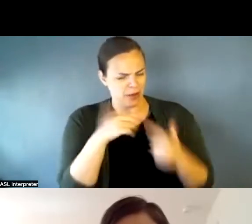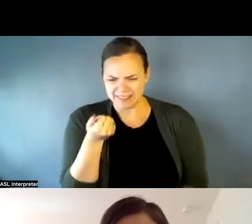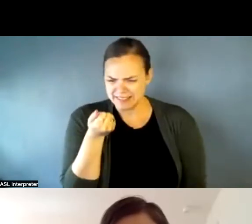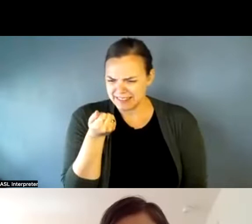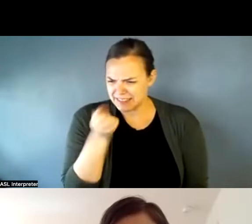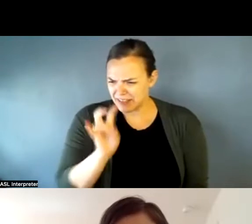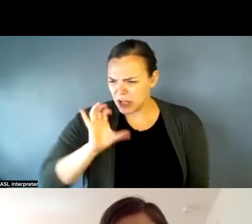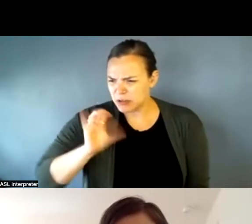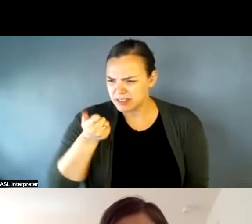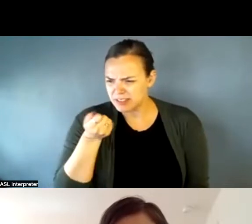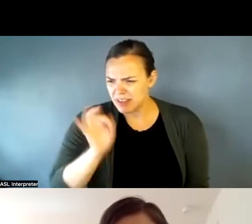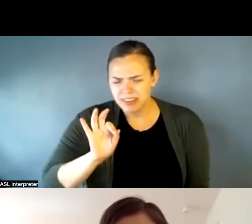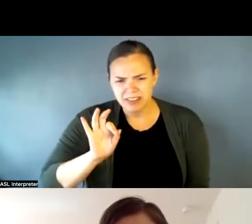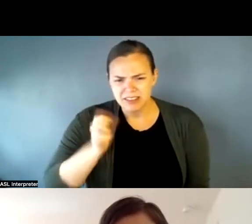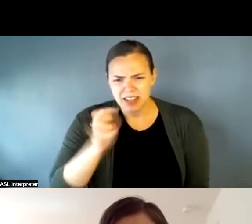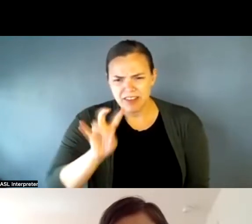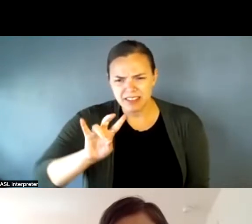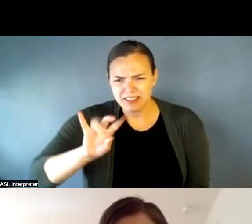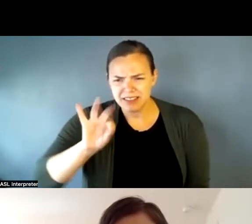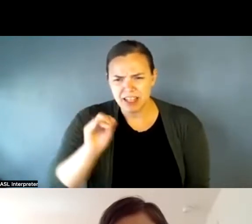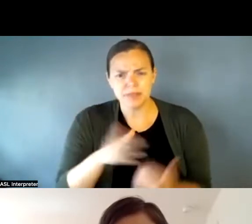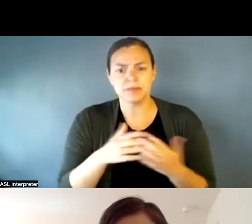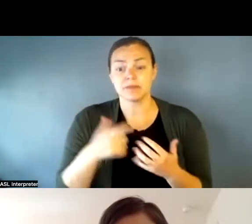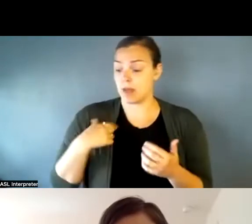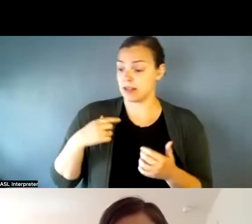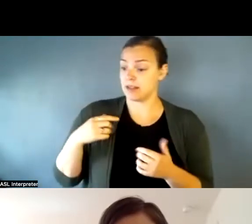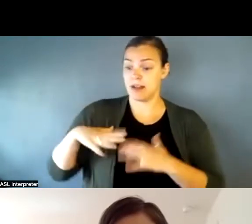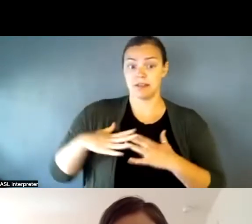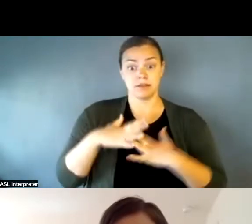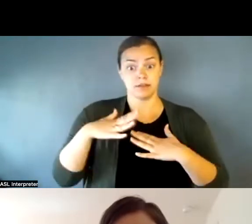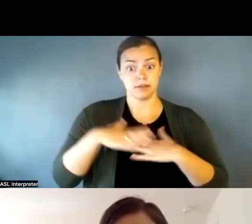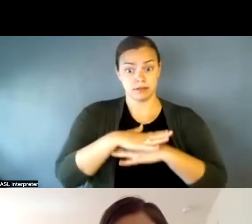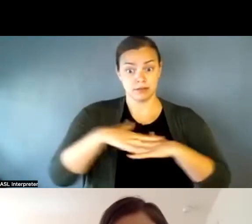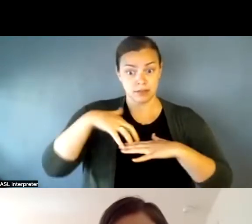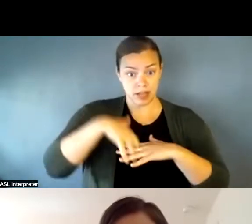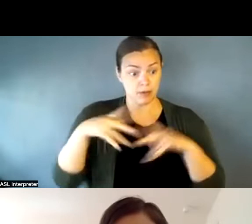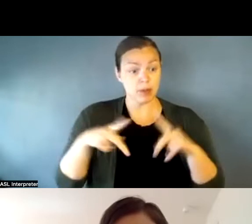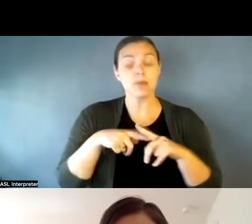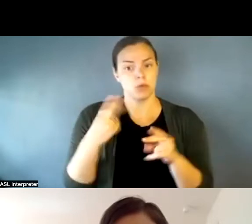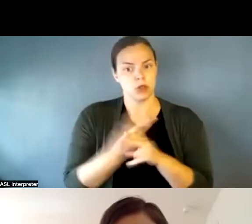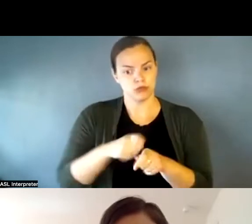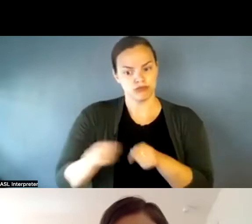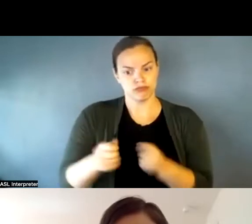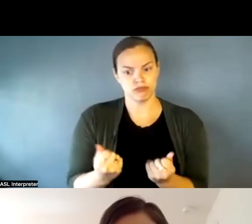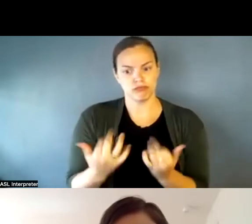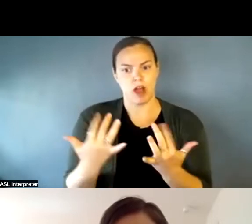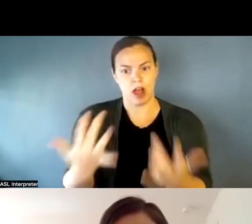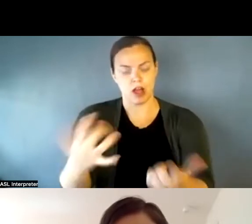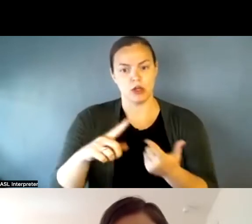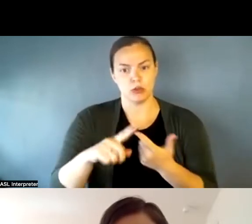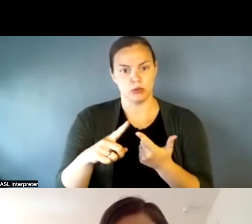that. But as Native people, we used fire to clear our fields, and the Gary oaks would